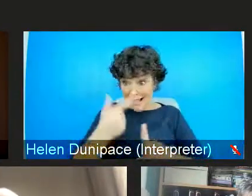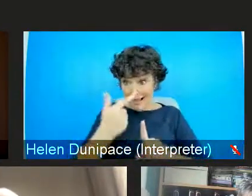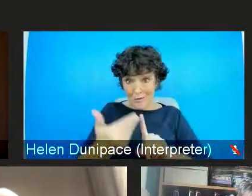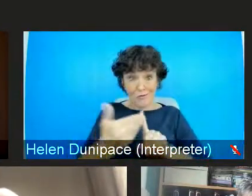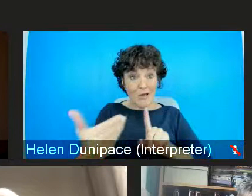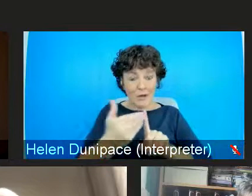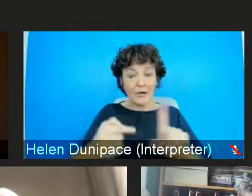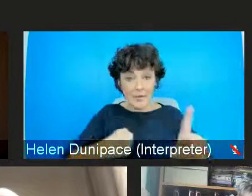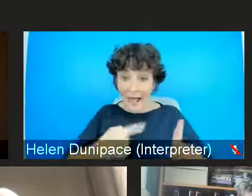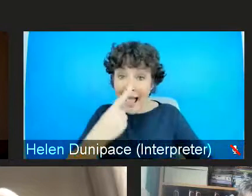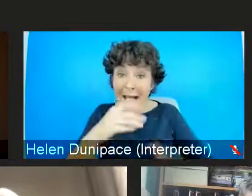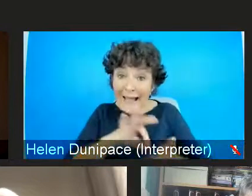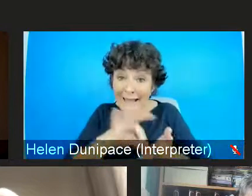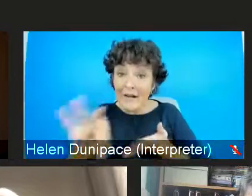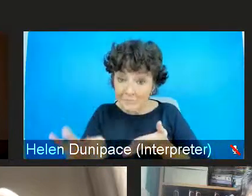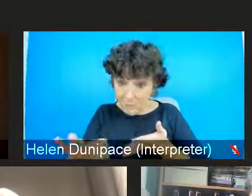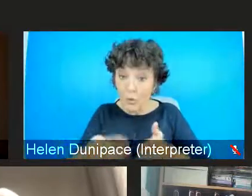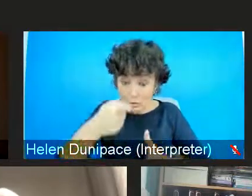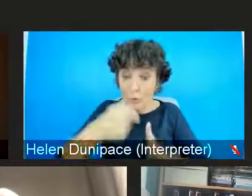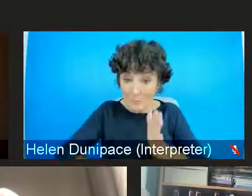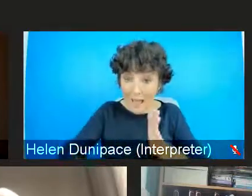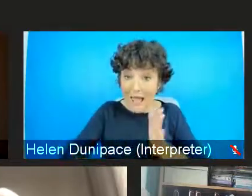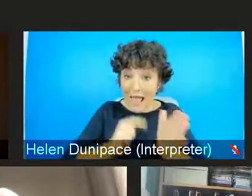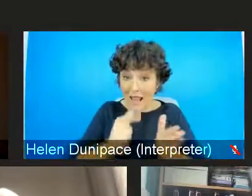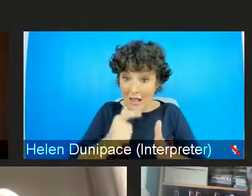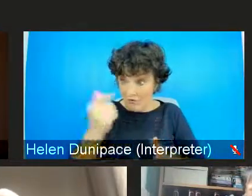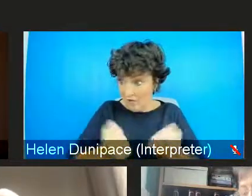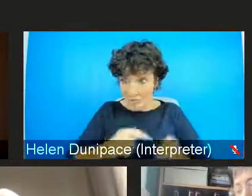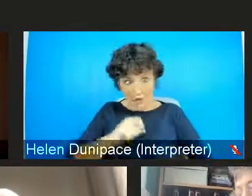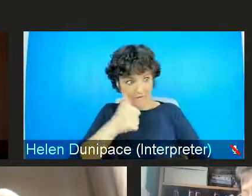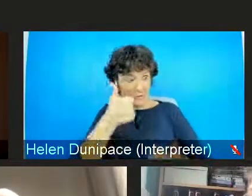to make that switch. That's not a position that lots of people are in.